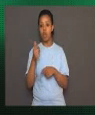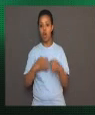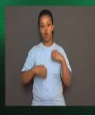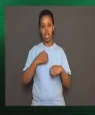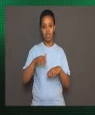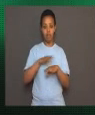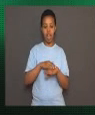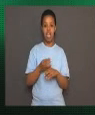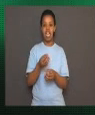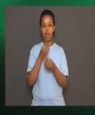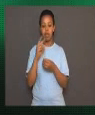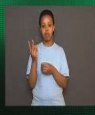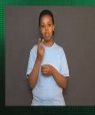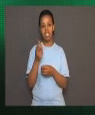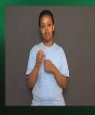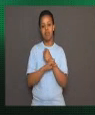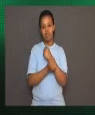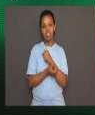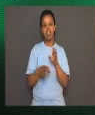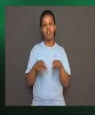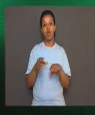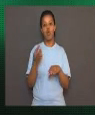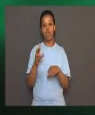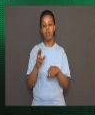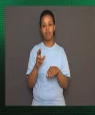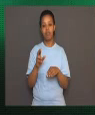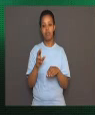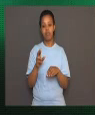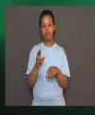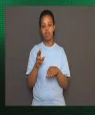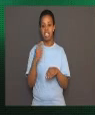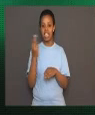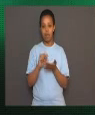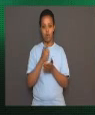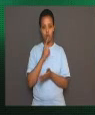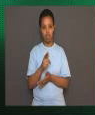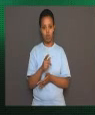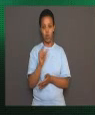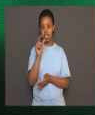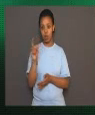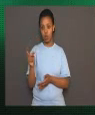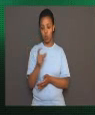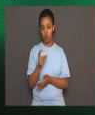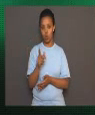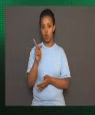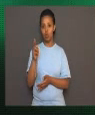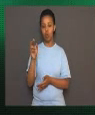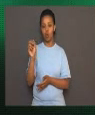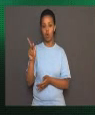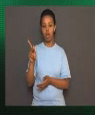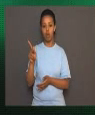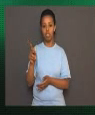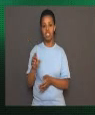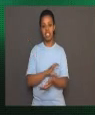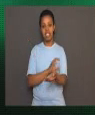with their food. Also, some prokaryotic cells are